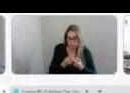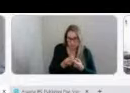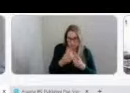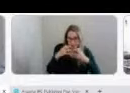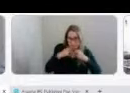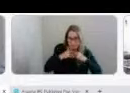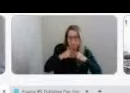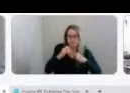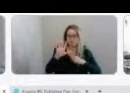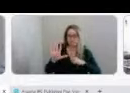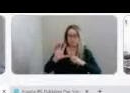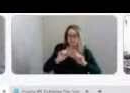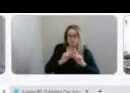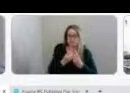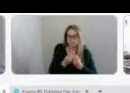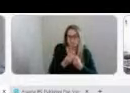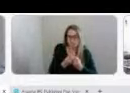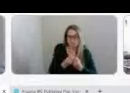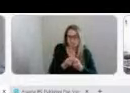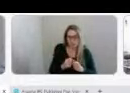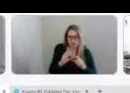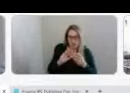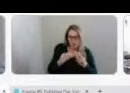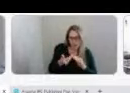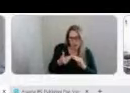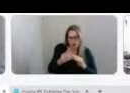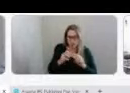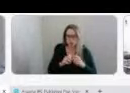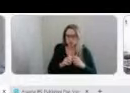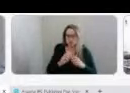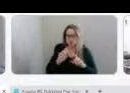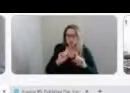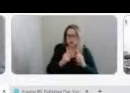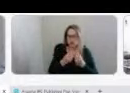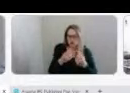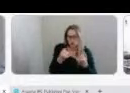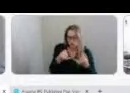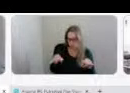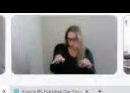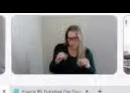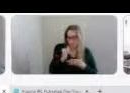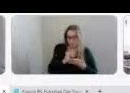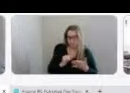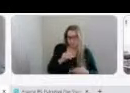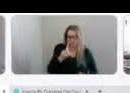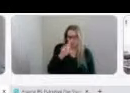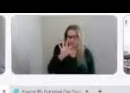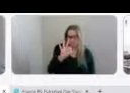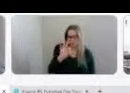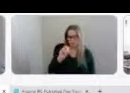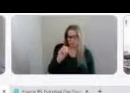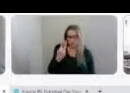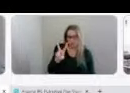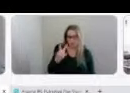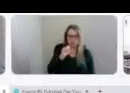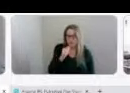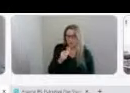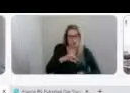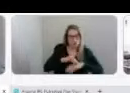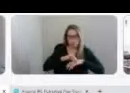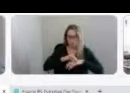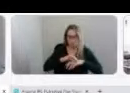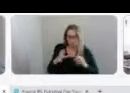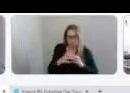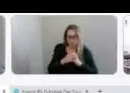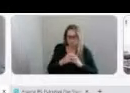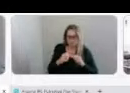districts as far as the way these district boundaries are drawn in 9.2 they are not geographically compact